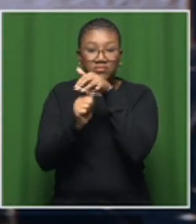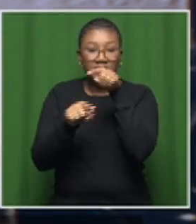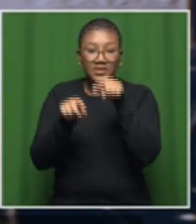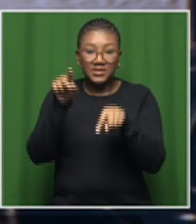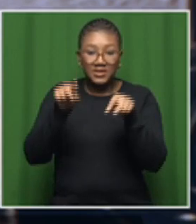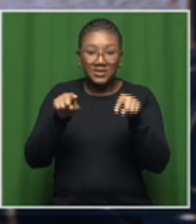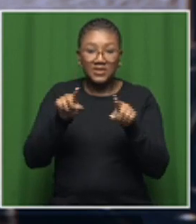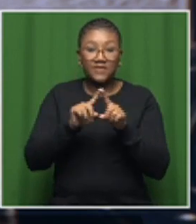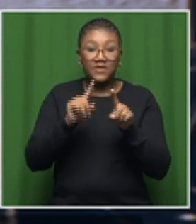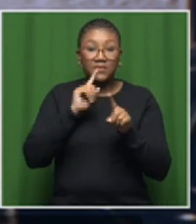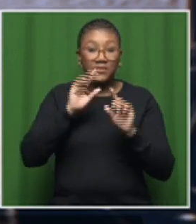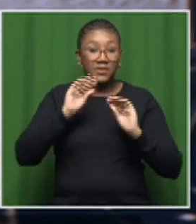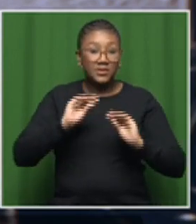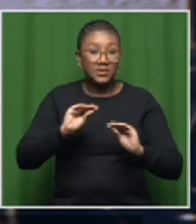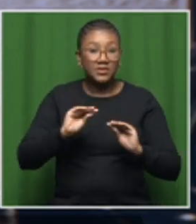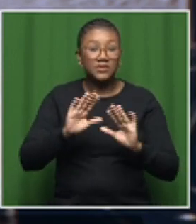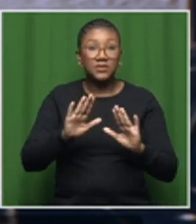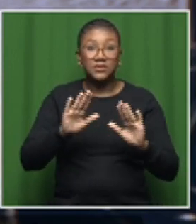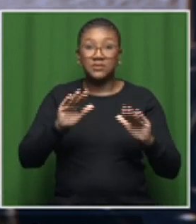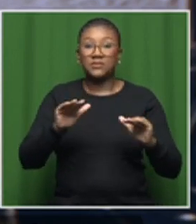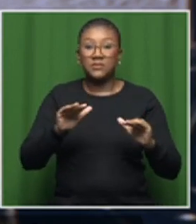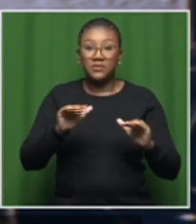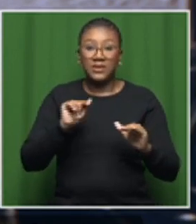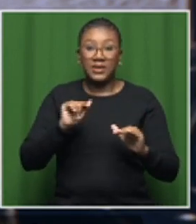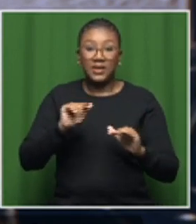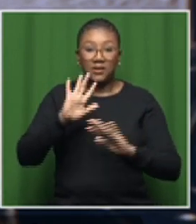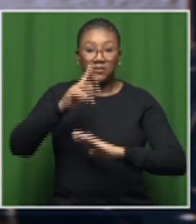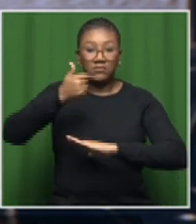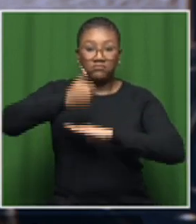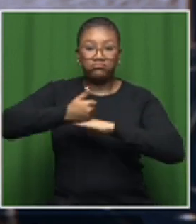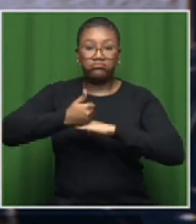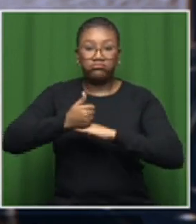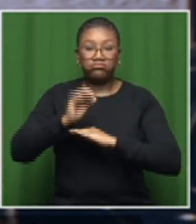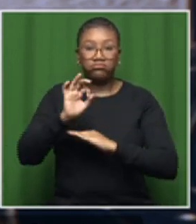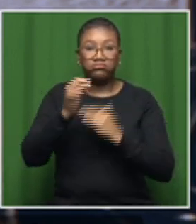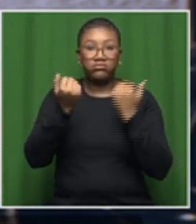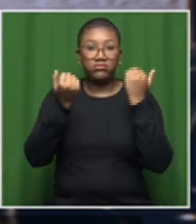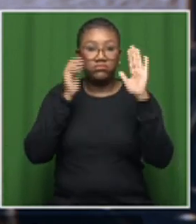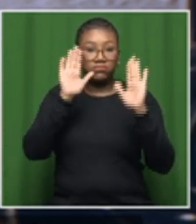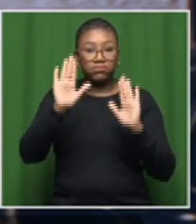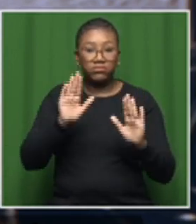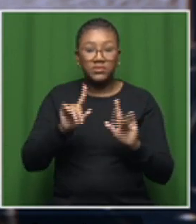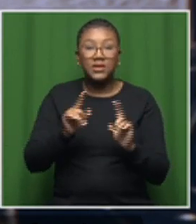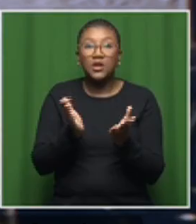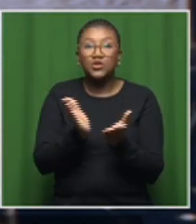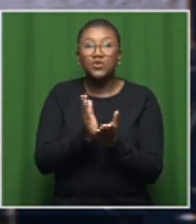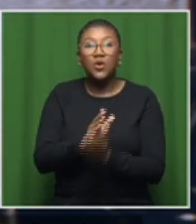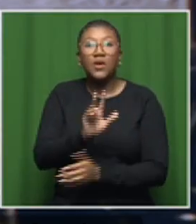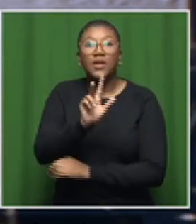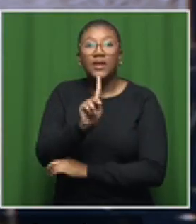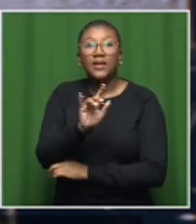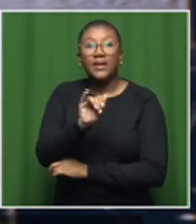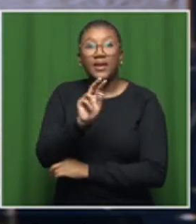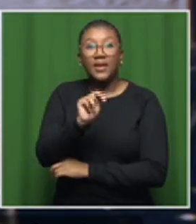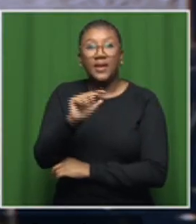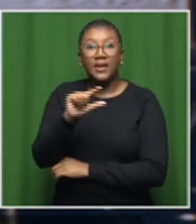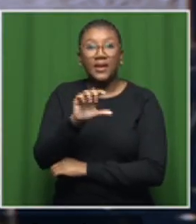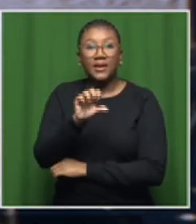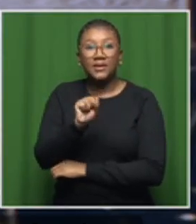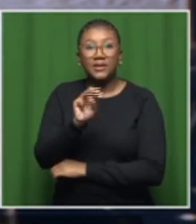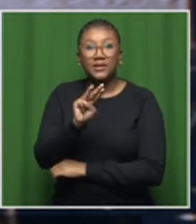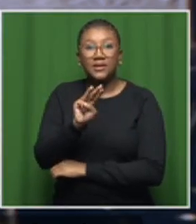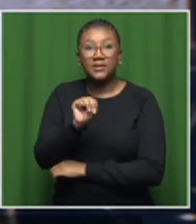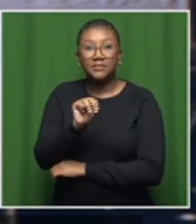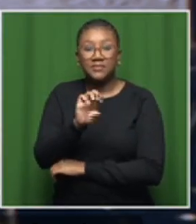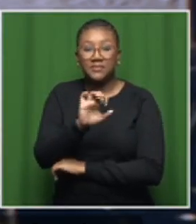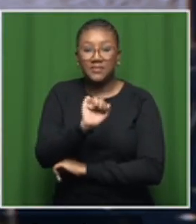as the Children's Memorial Institute to set this wonderful exhibition up at Kingsmead School and essentially try and teach people that their brains